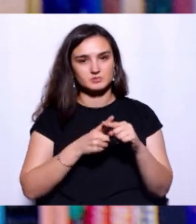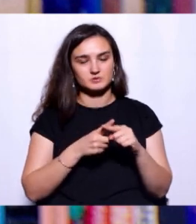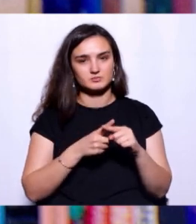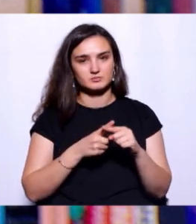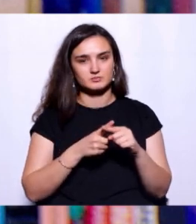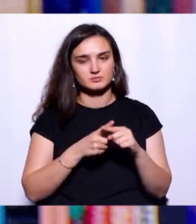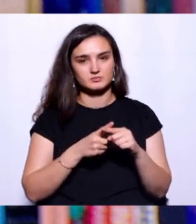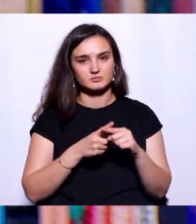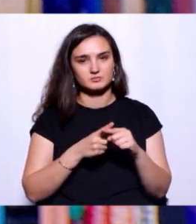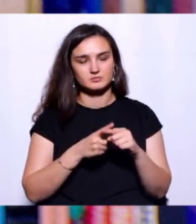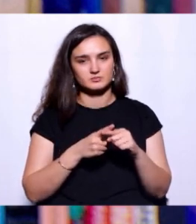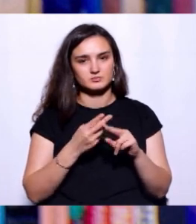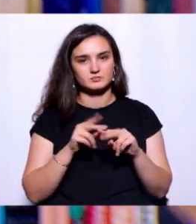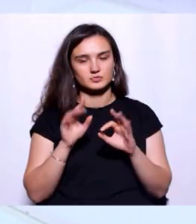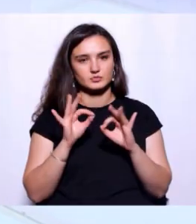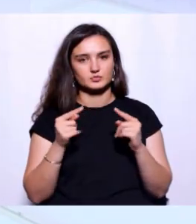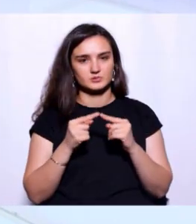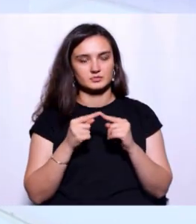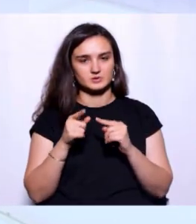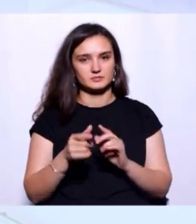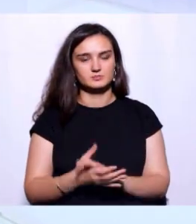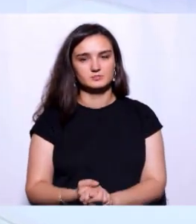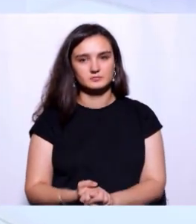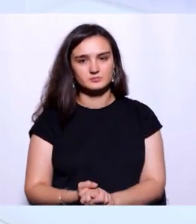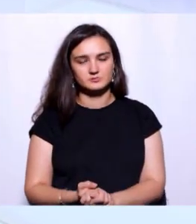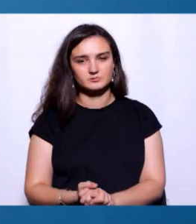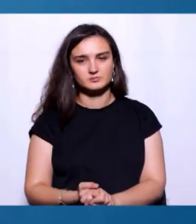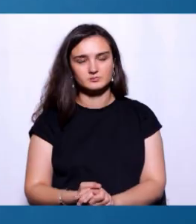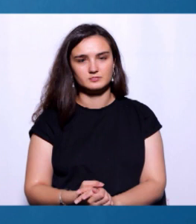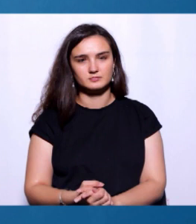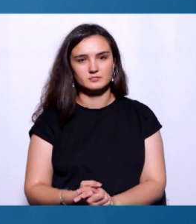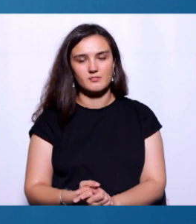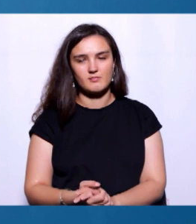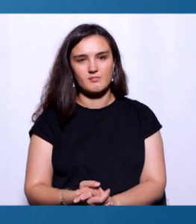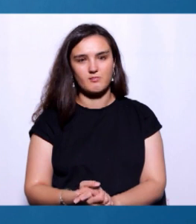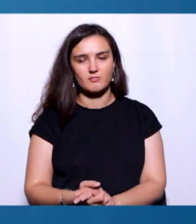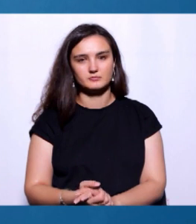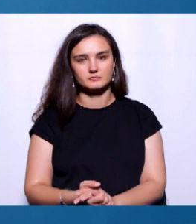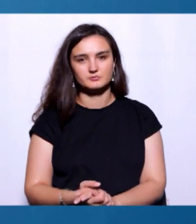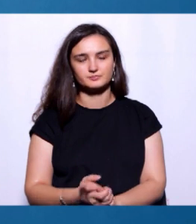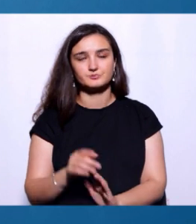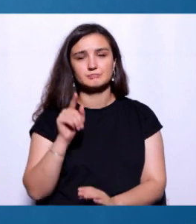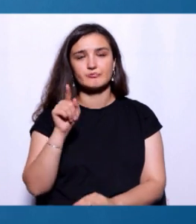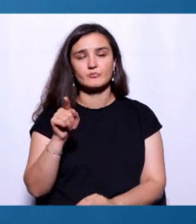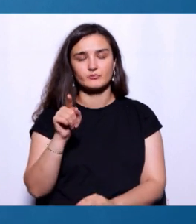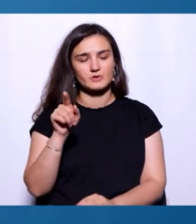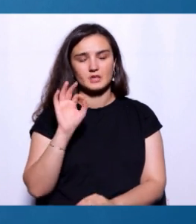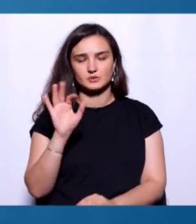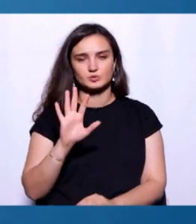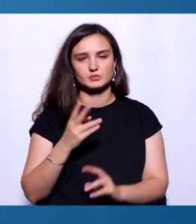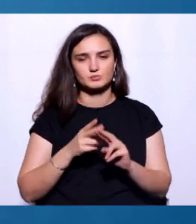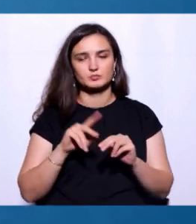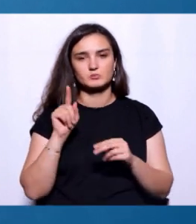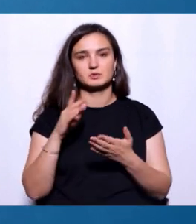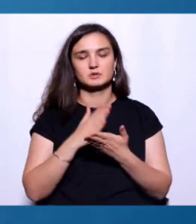brothers? Oh, that's right. Thank that's you again right. for helping Fantastic. Me. Yes, it's false because